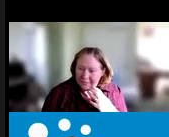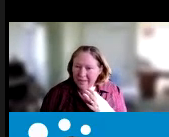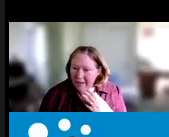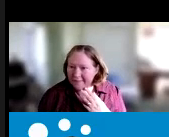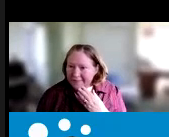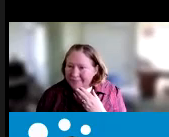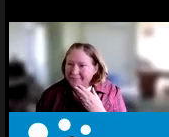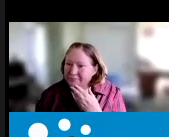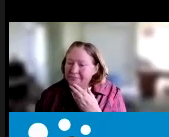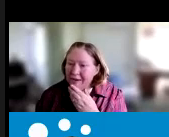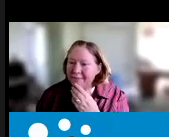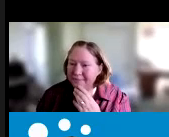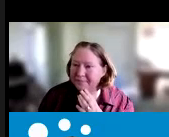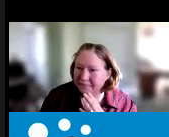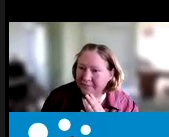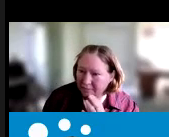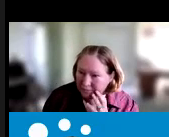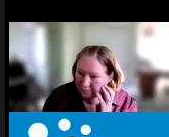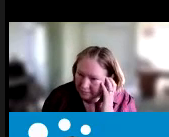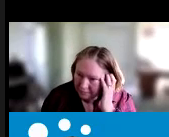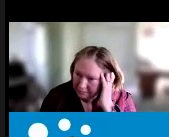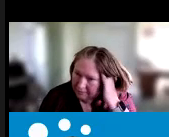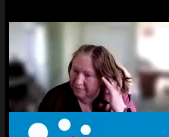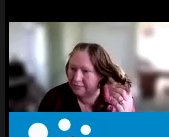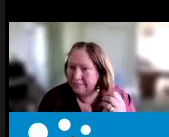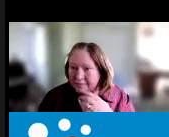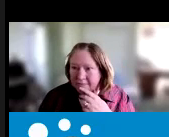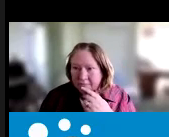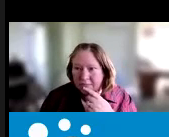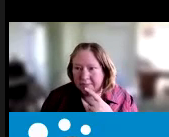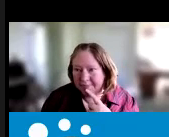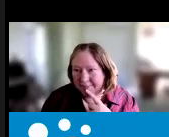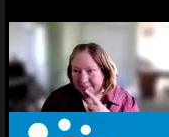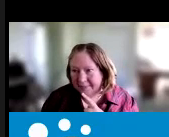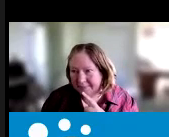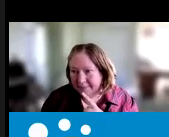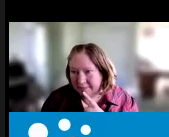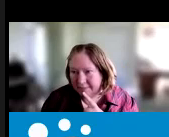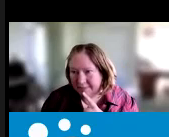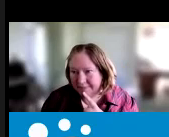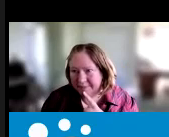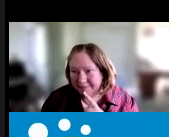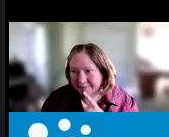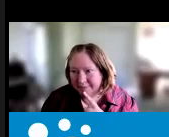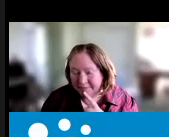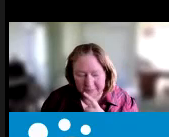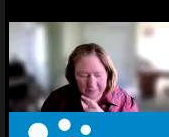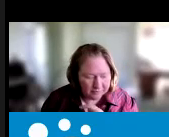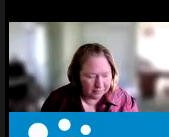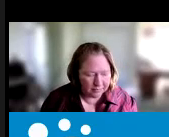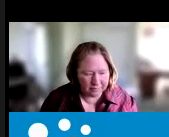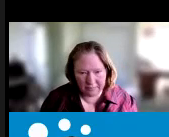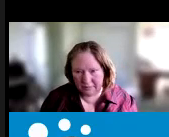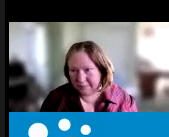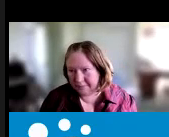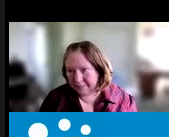pursuing this funding and this type of model, or maybe, you have partners that have, brought